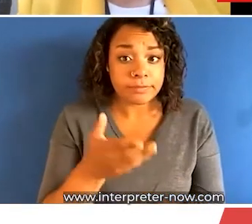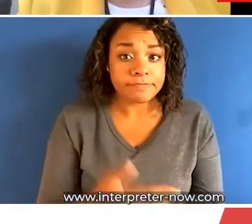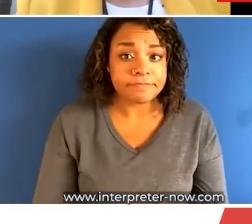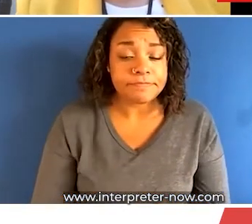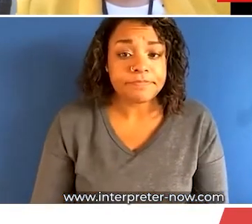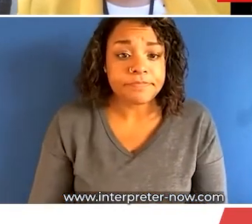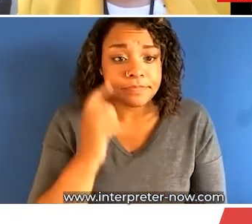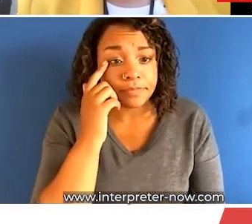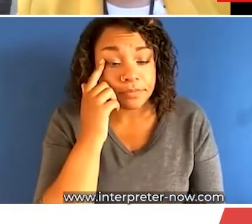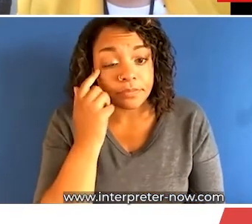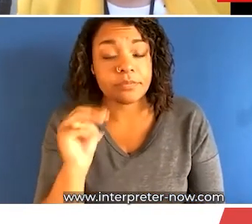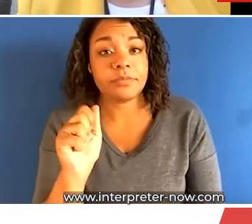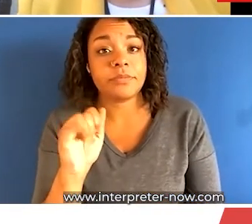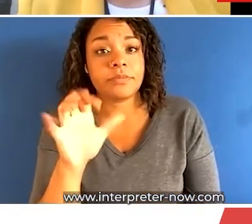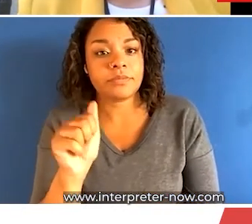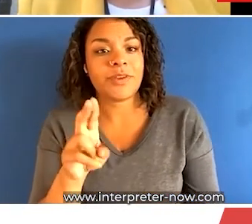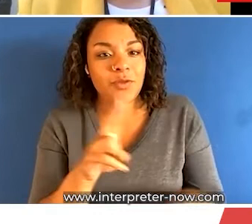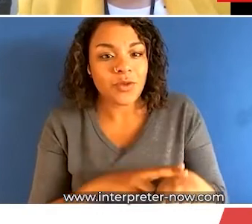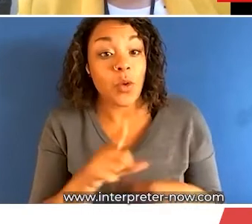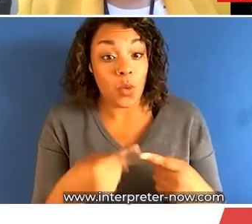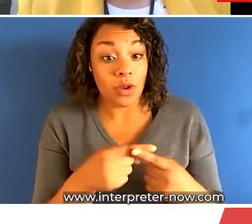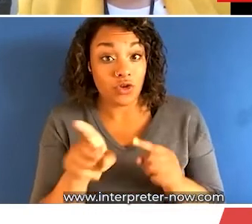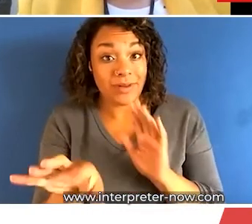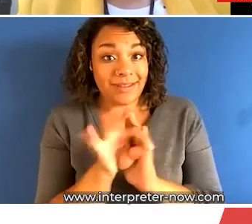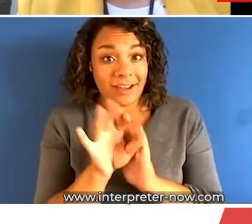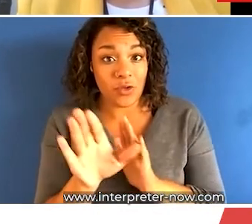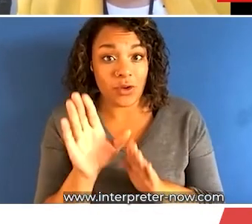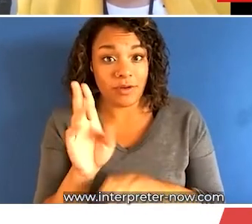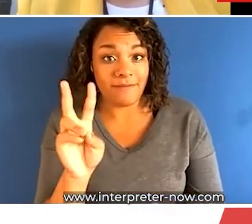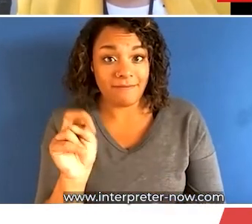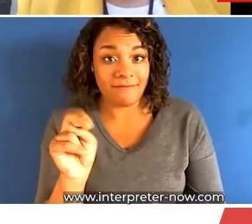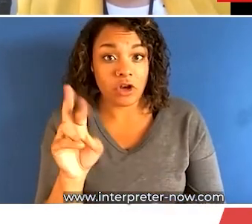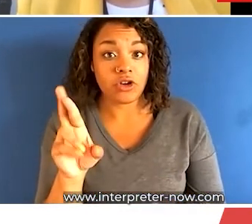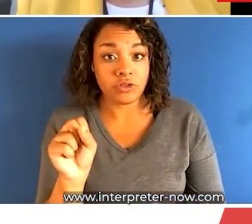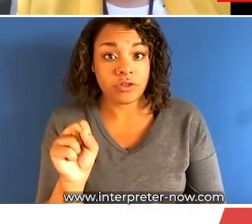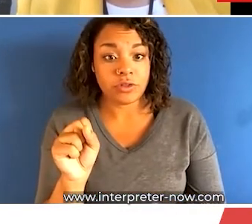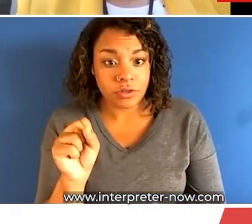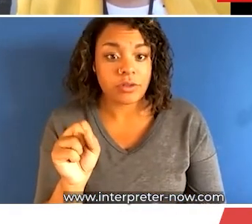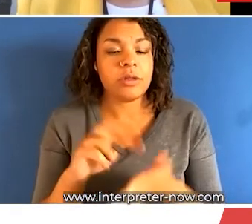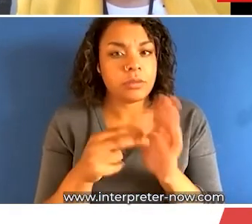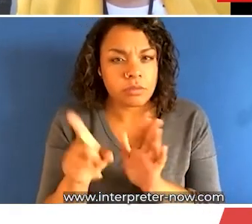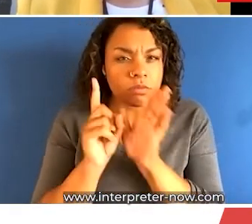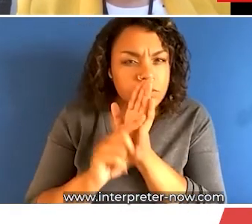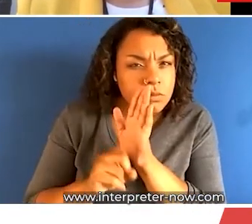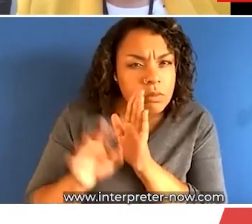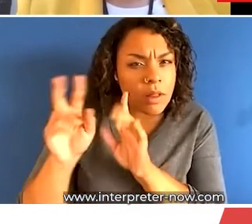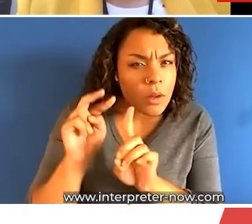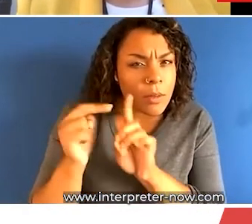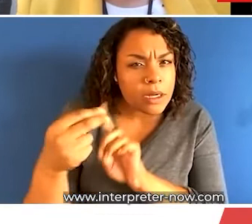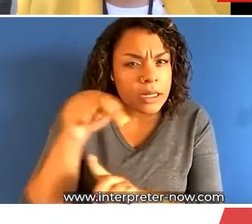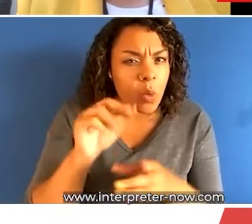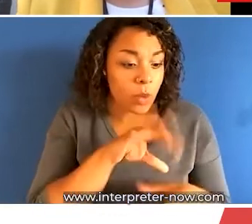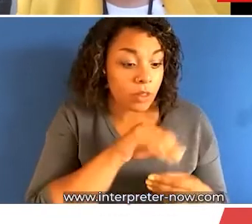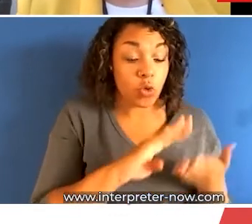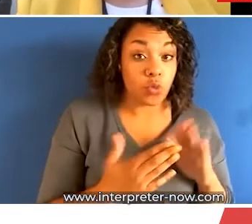Of course. The first thing is that when you're selecting your vendors, that means that you're looking at the different perspectives in your community